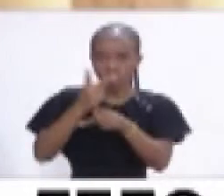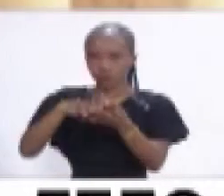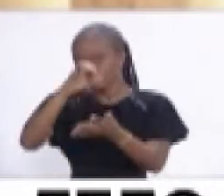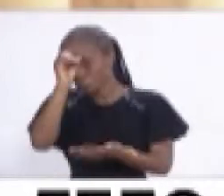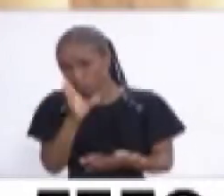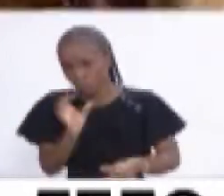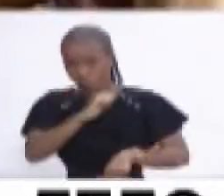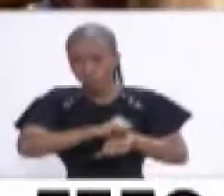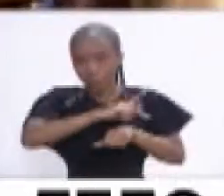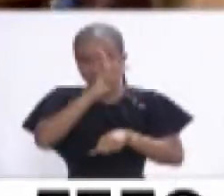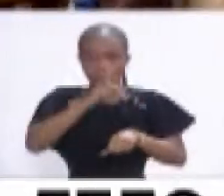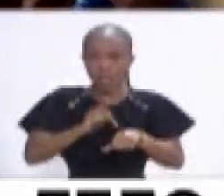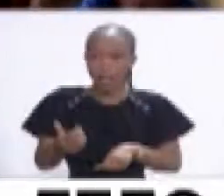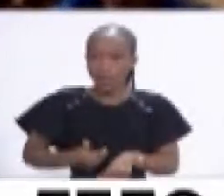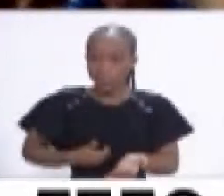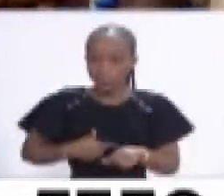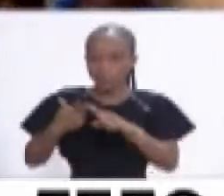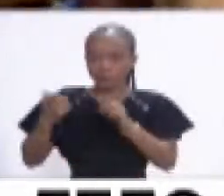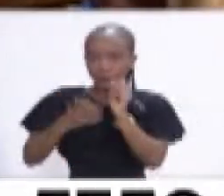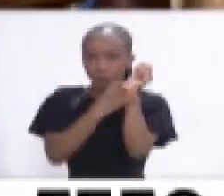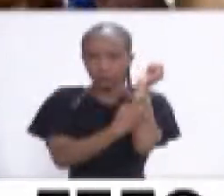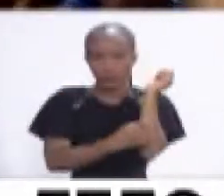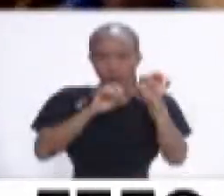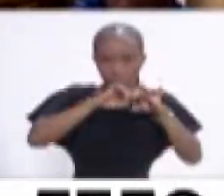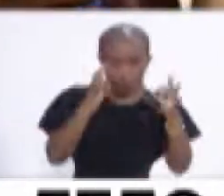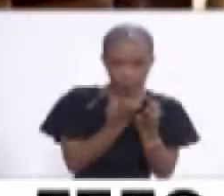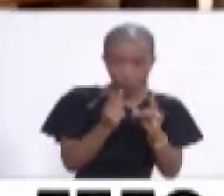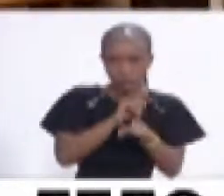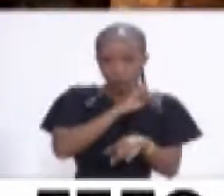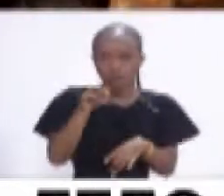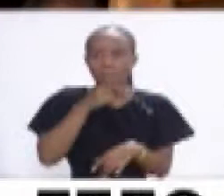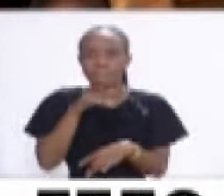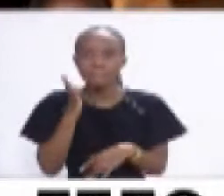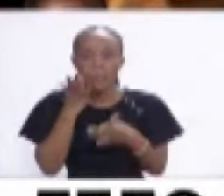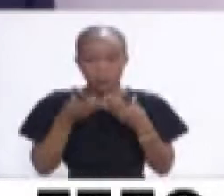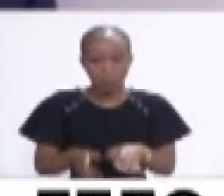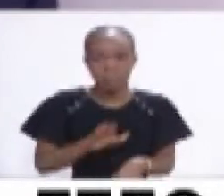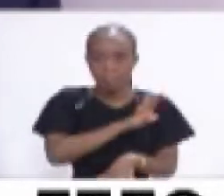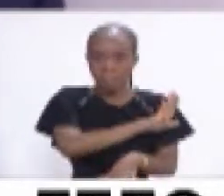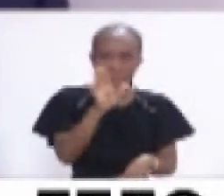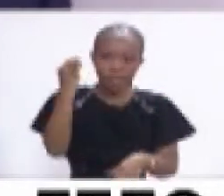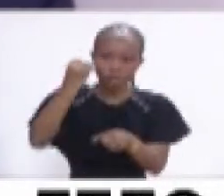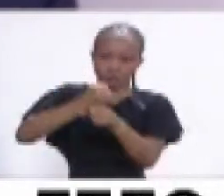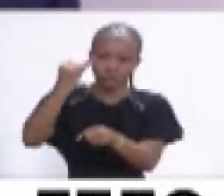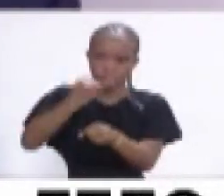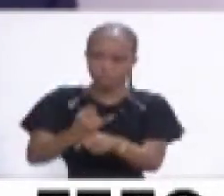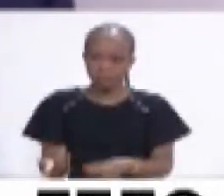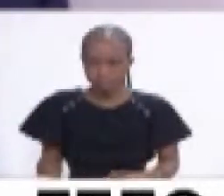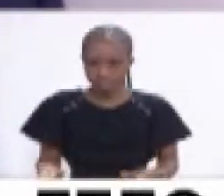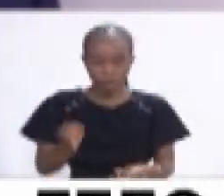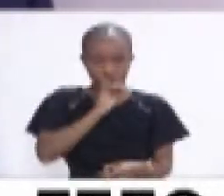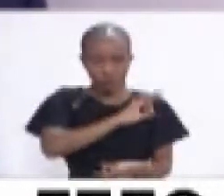school principals have ascertained come from poor families and those whose parents have lost their jobs. So those who can